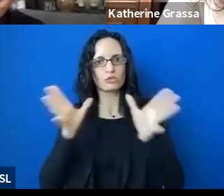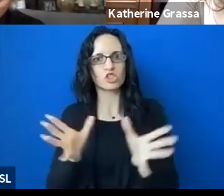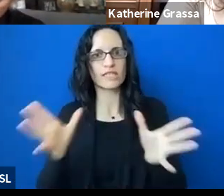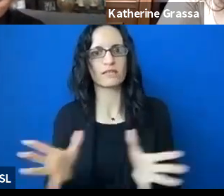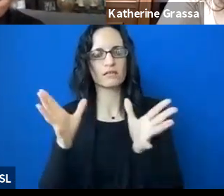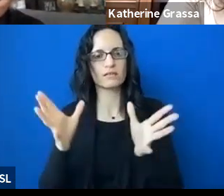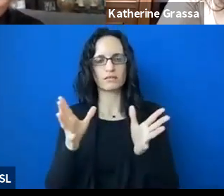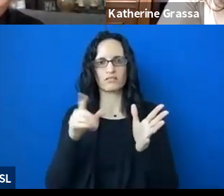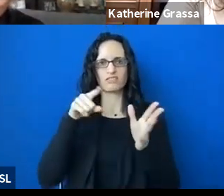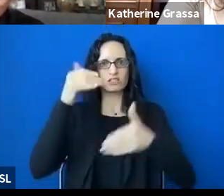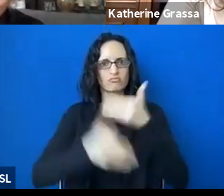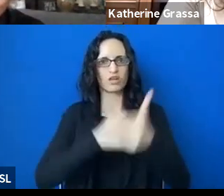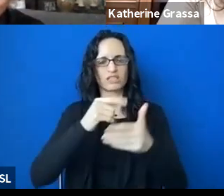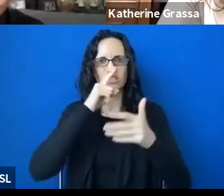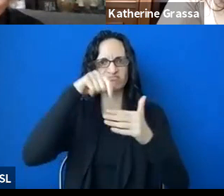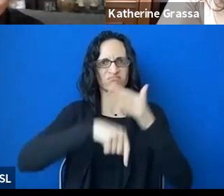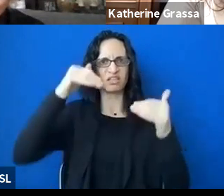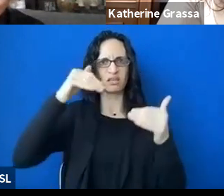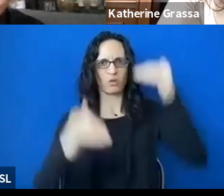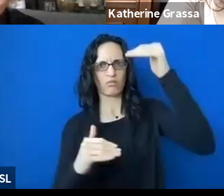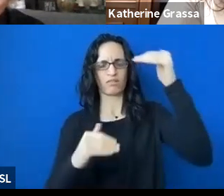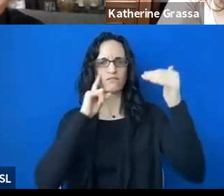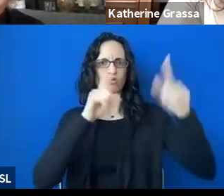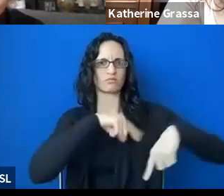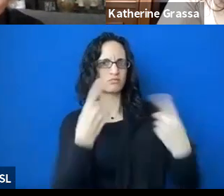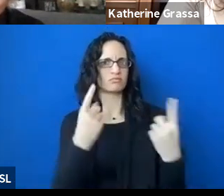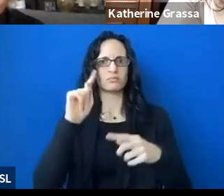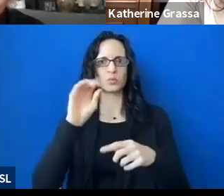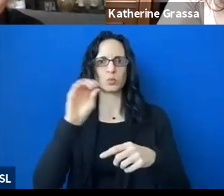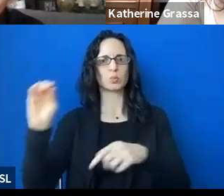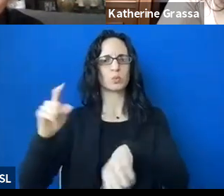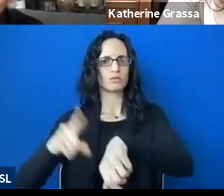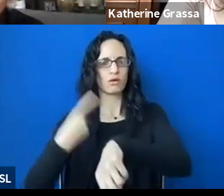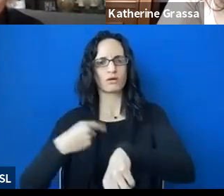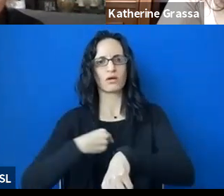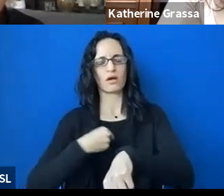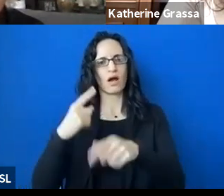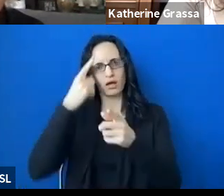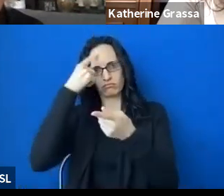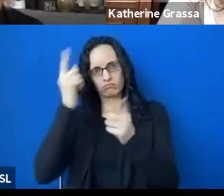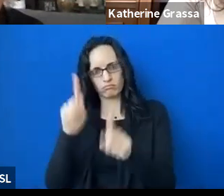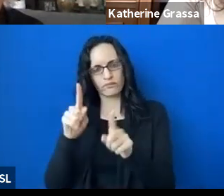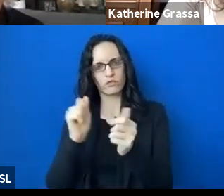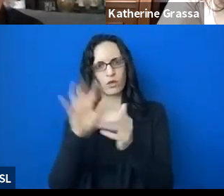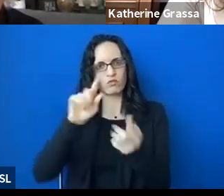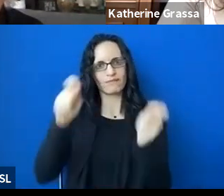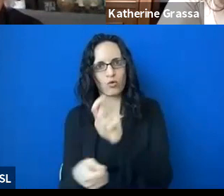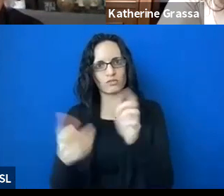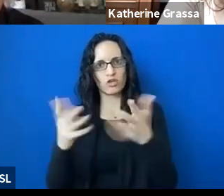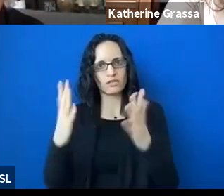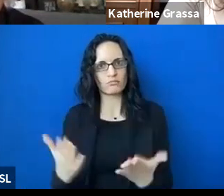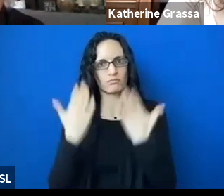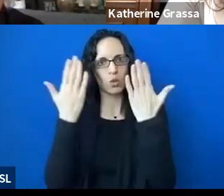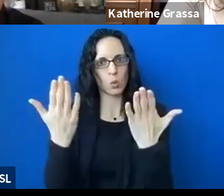deeply inequitable process for much too long. I strongly support the direction of the reforms that you have already proposed, and I would